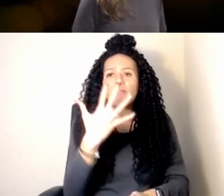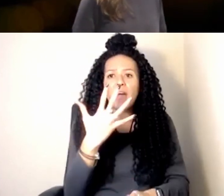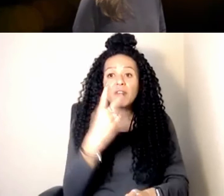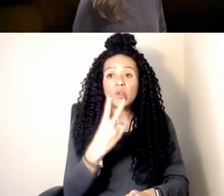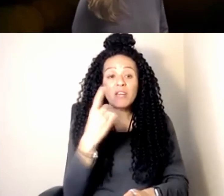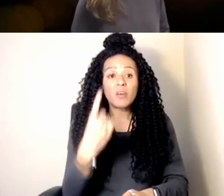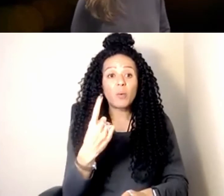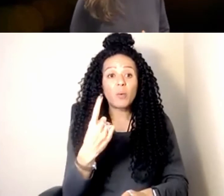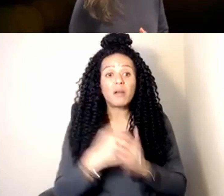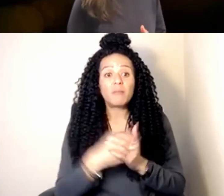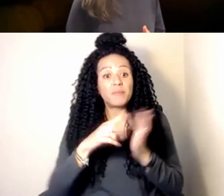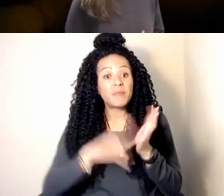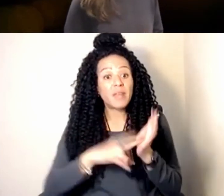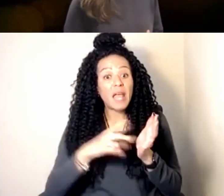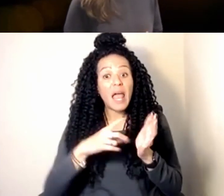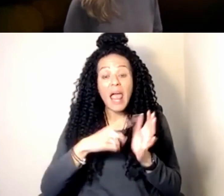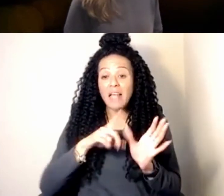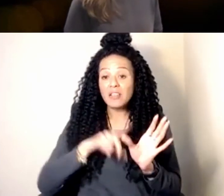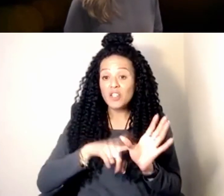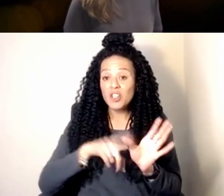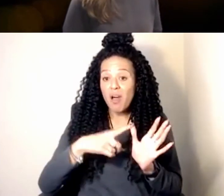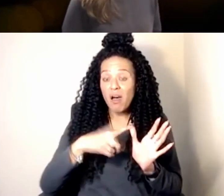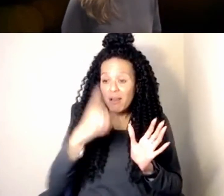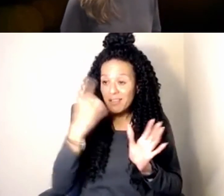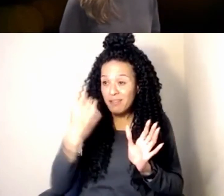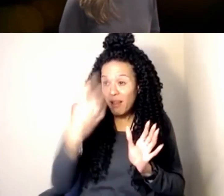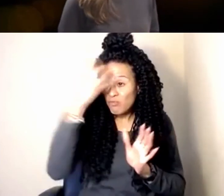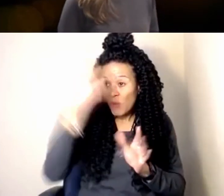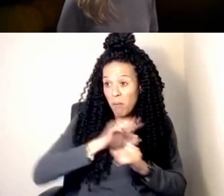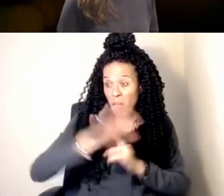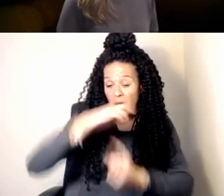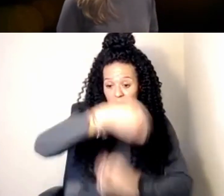521. Enya was of royal blood.